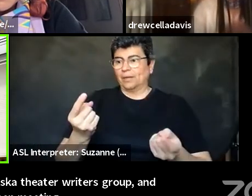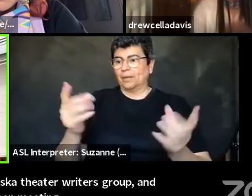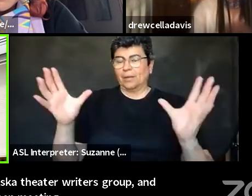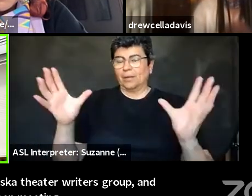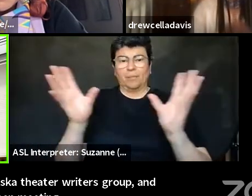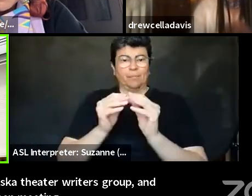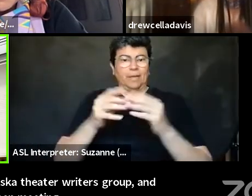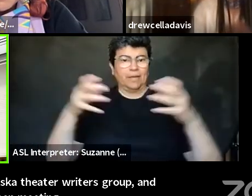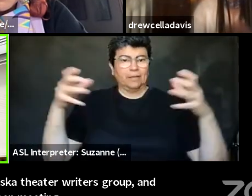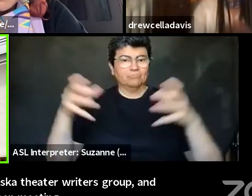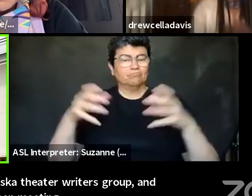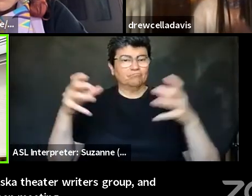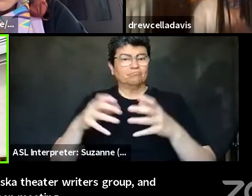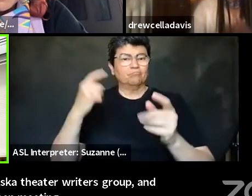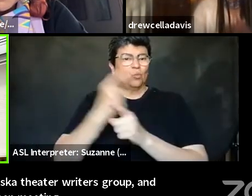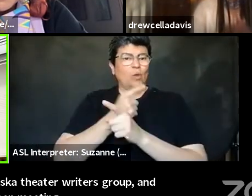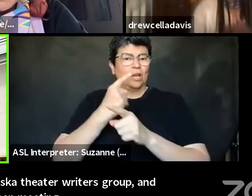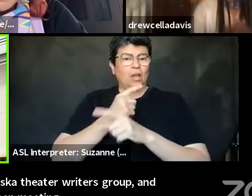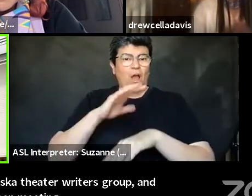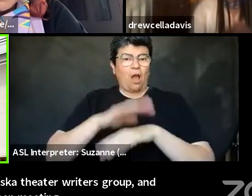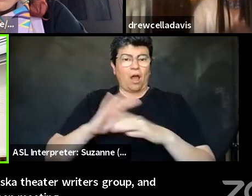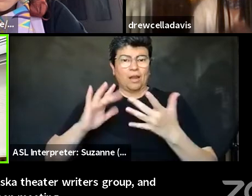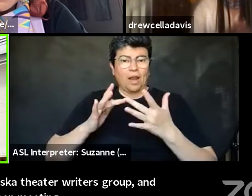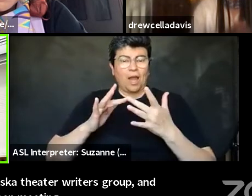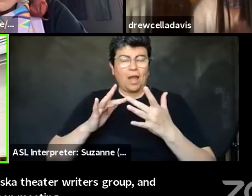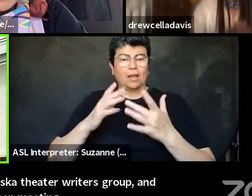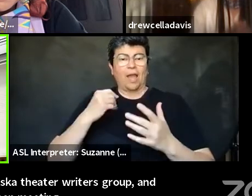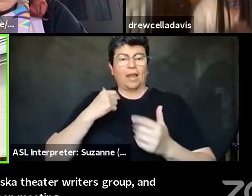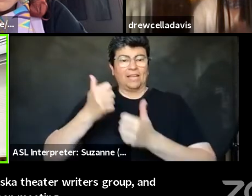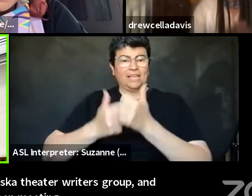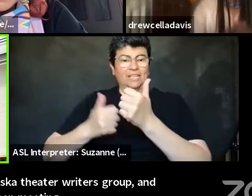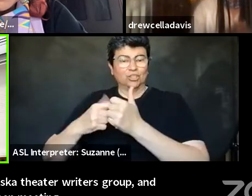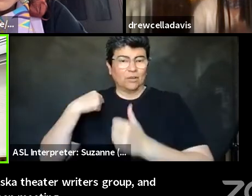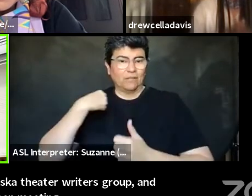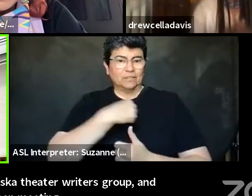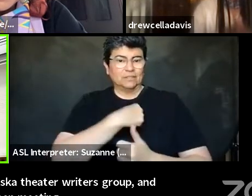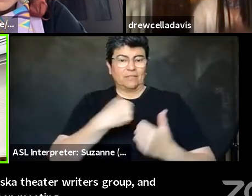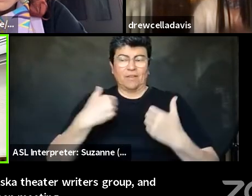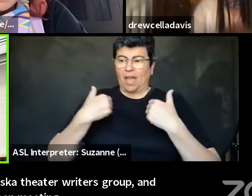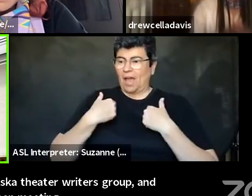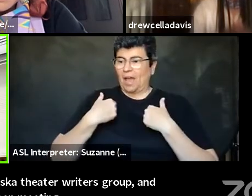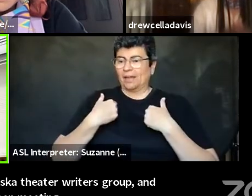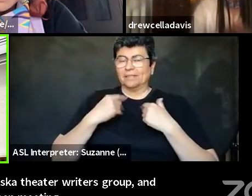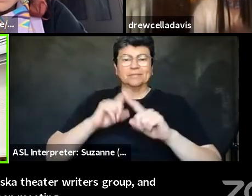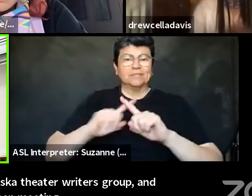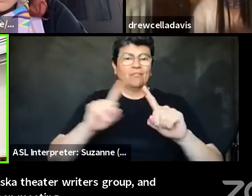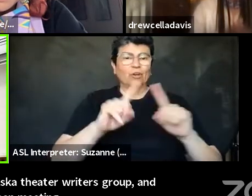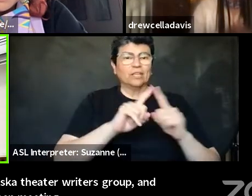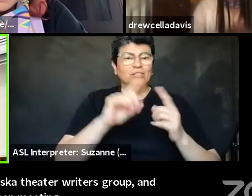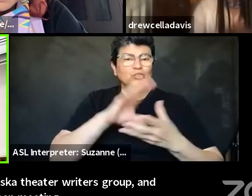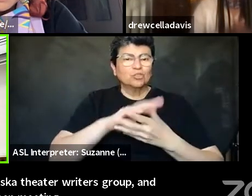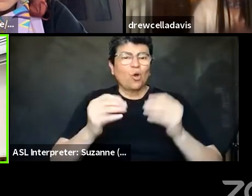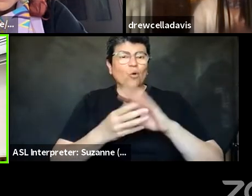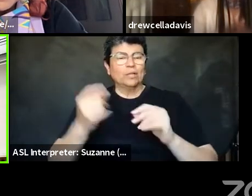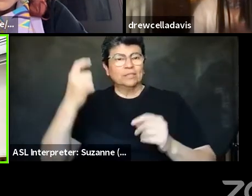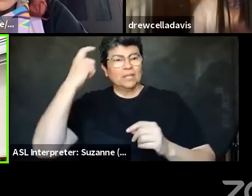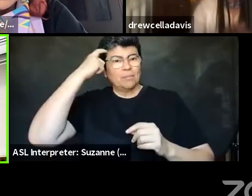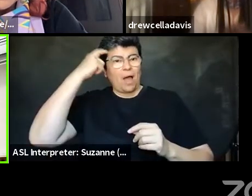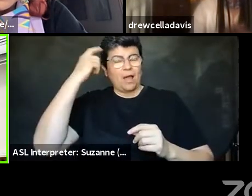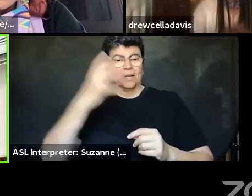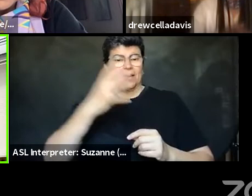regularly online, and each of us have had different stories in mind